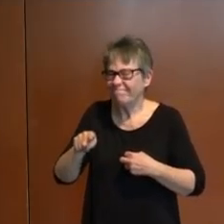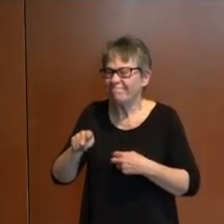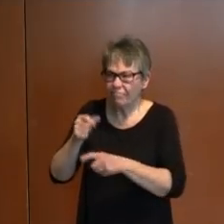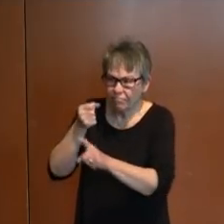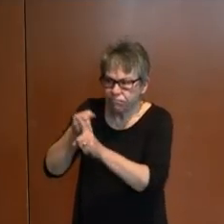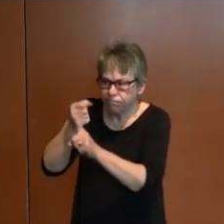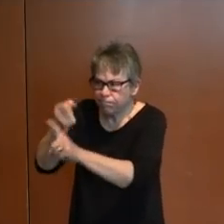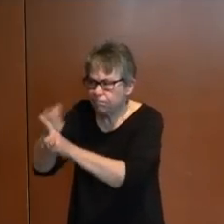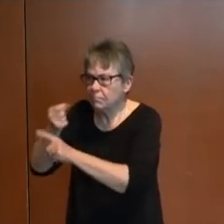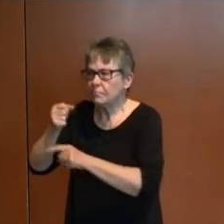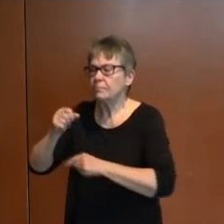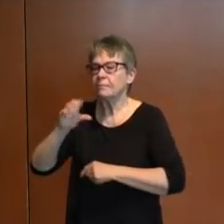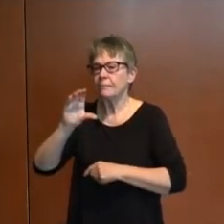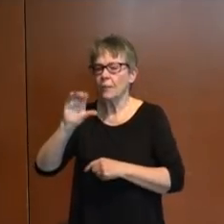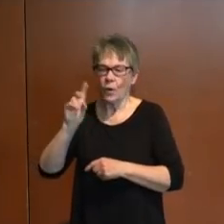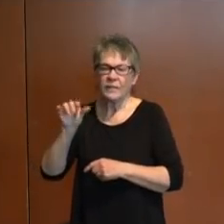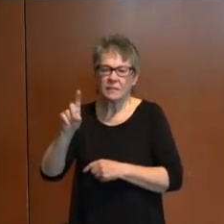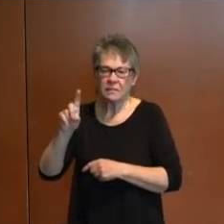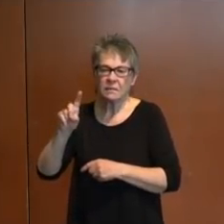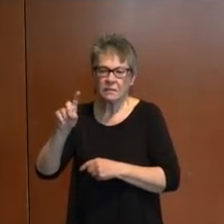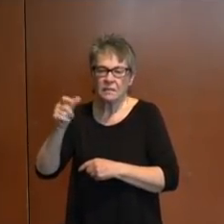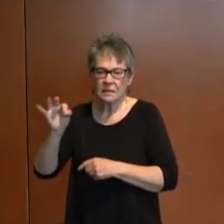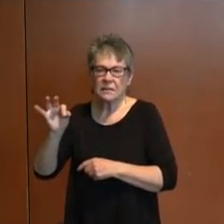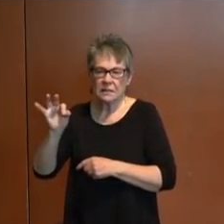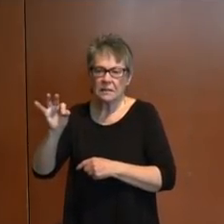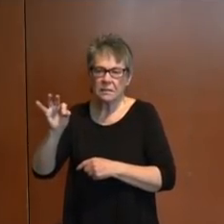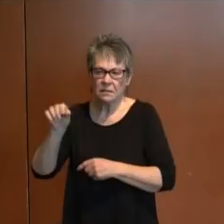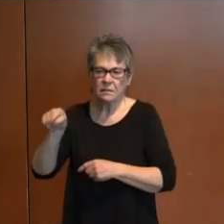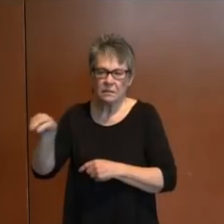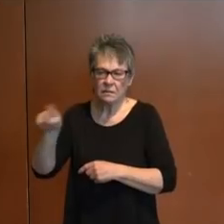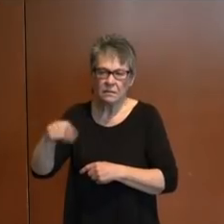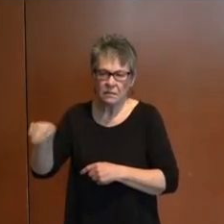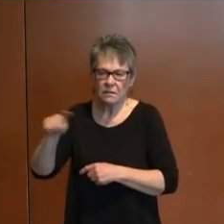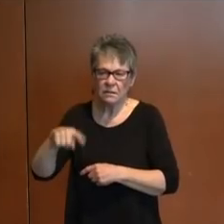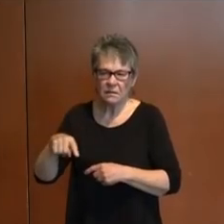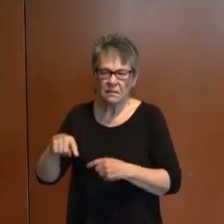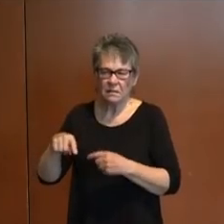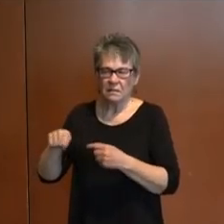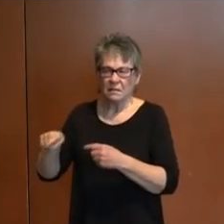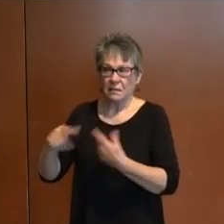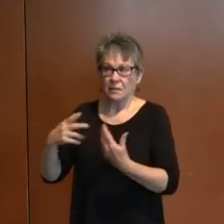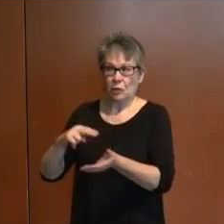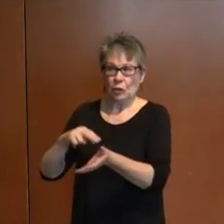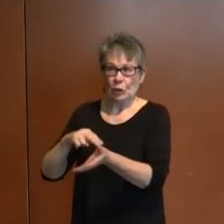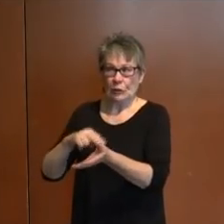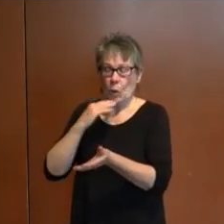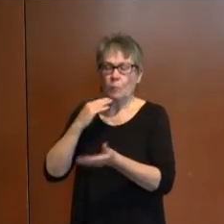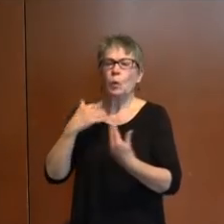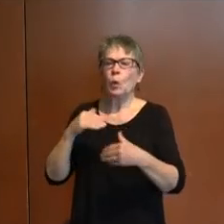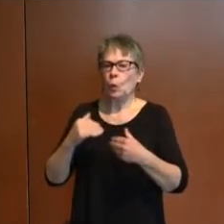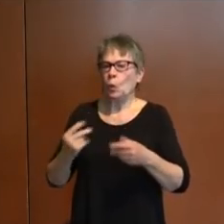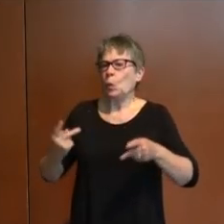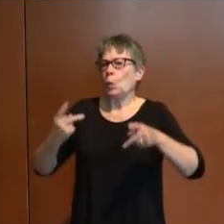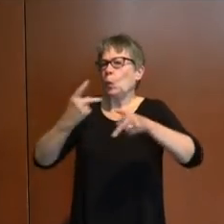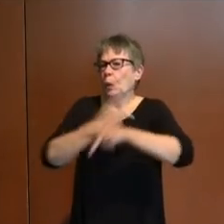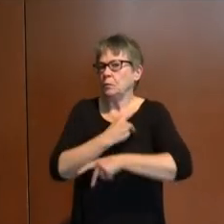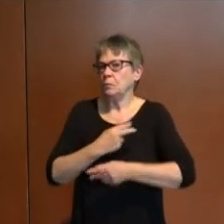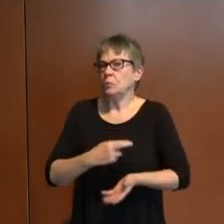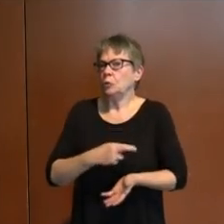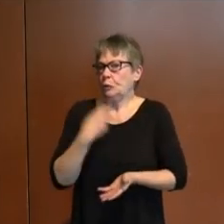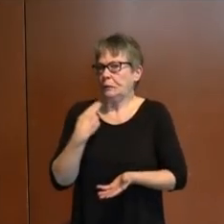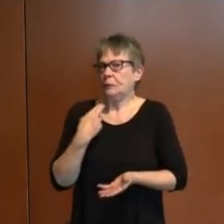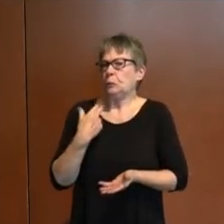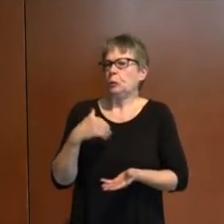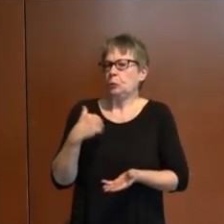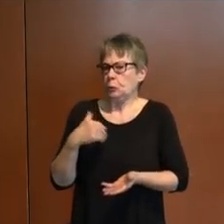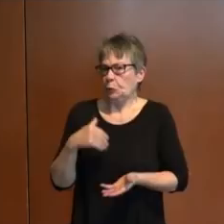our long-term care facilities are particularly at risk because of the populations that they serve. In early March, we